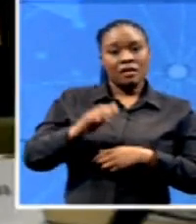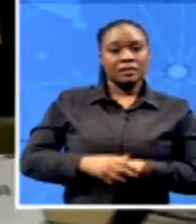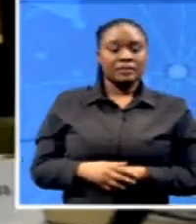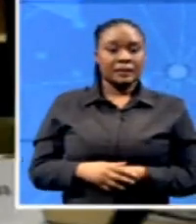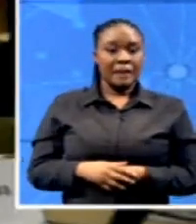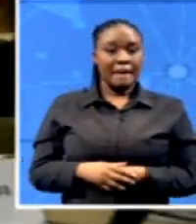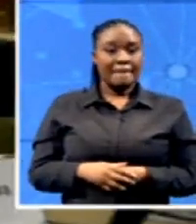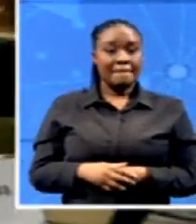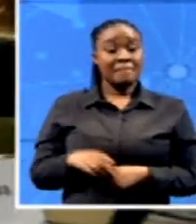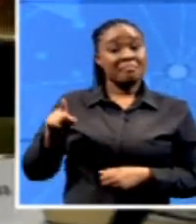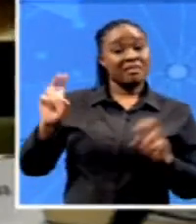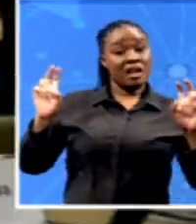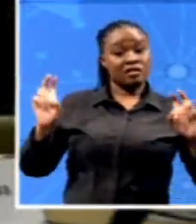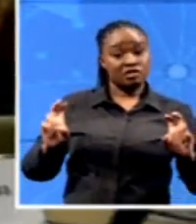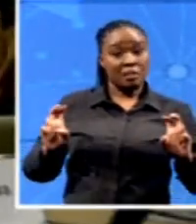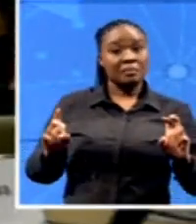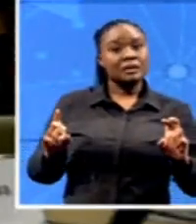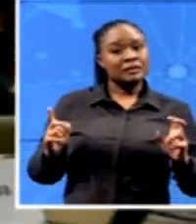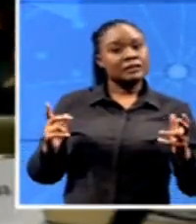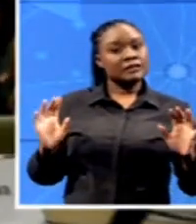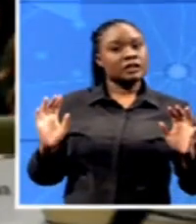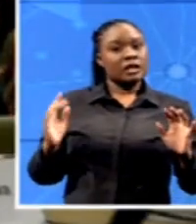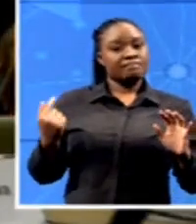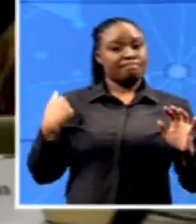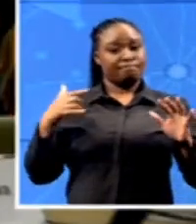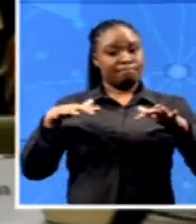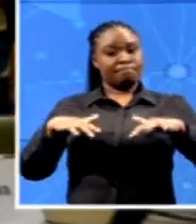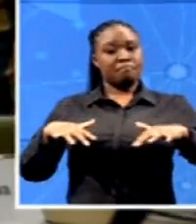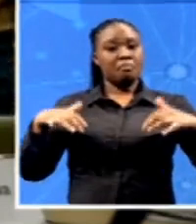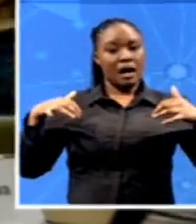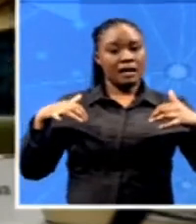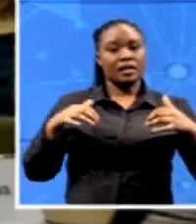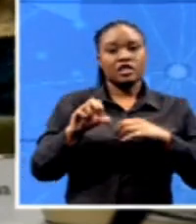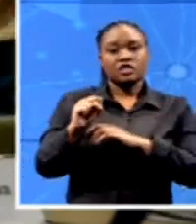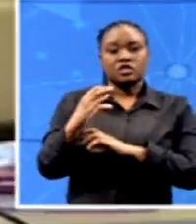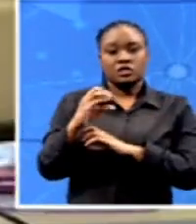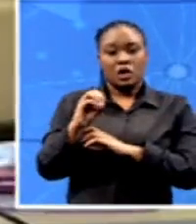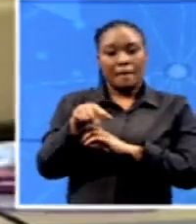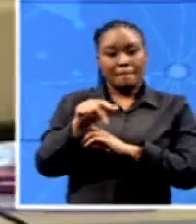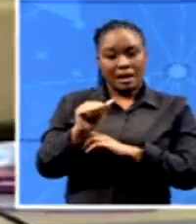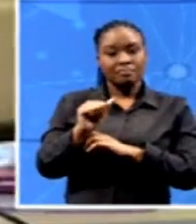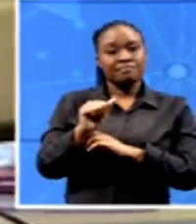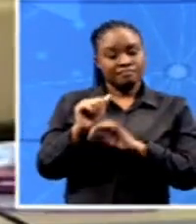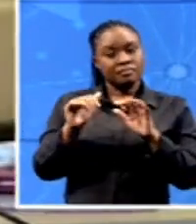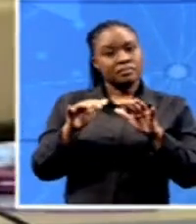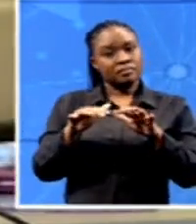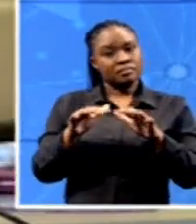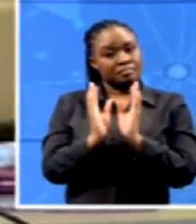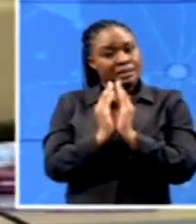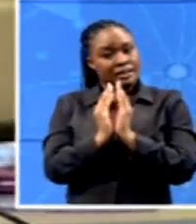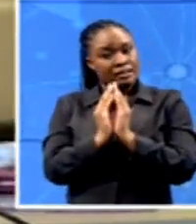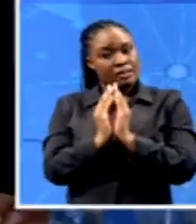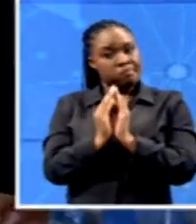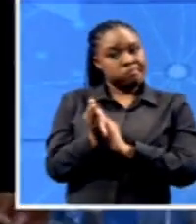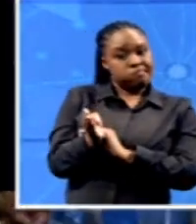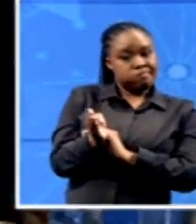with members of Parliament's Standing Committee on Public Accounts during their oversight visit at Eskom's headquarters in Megawatts Park,